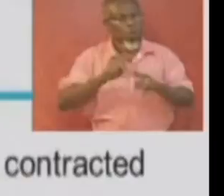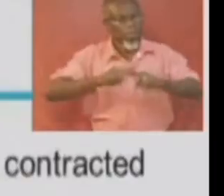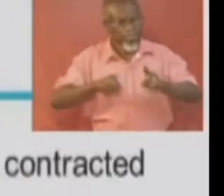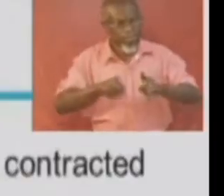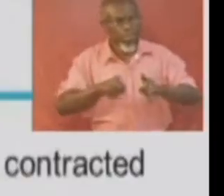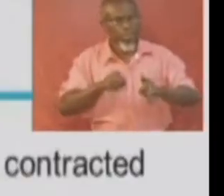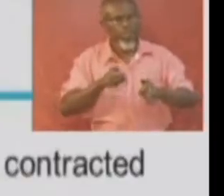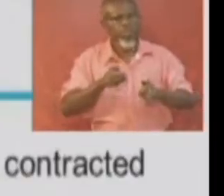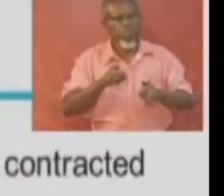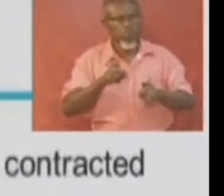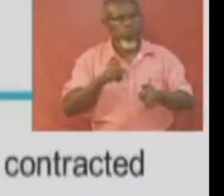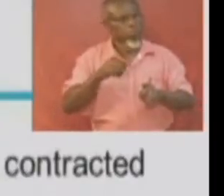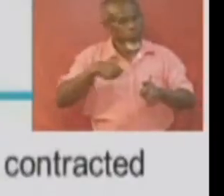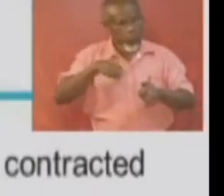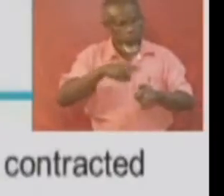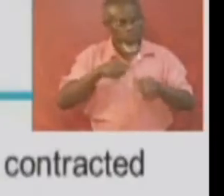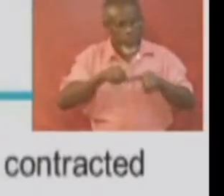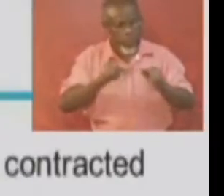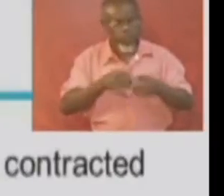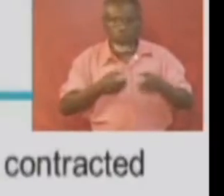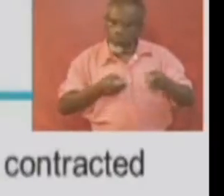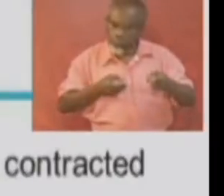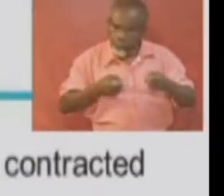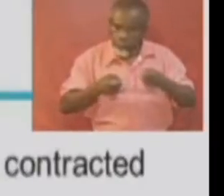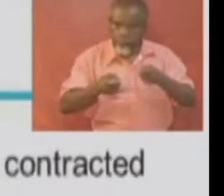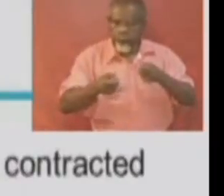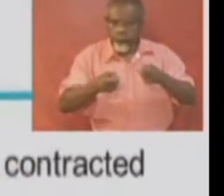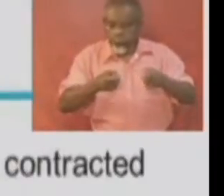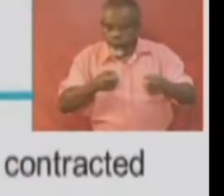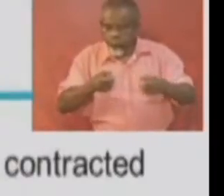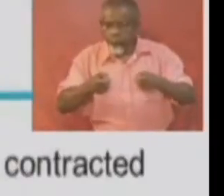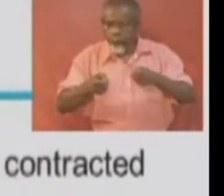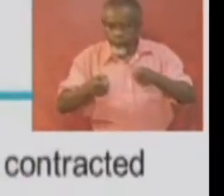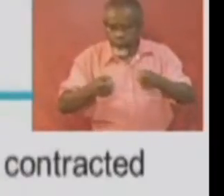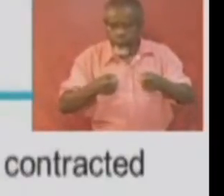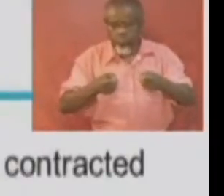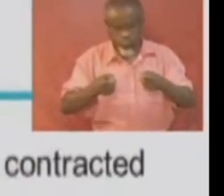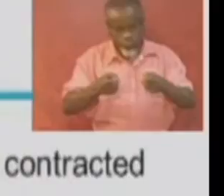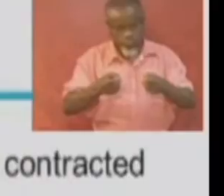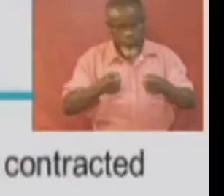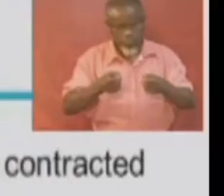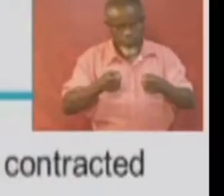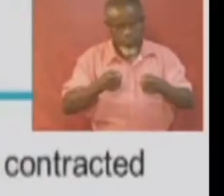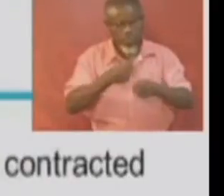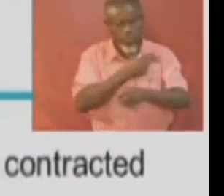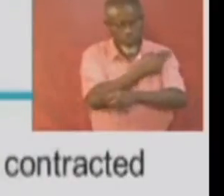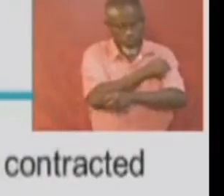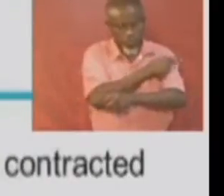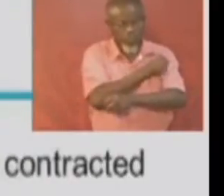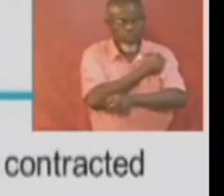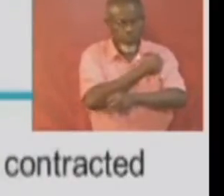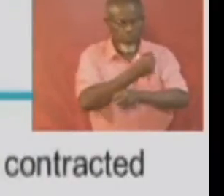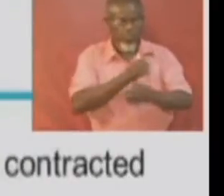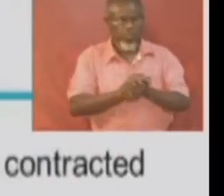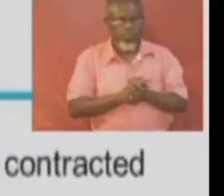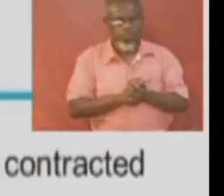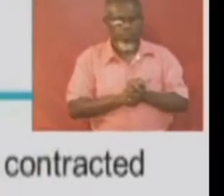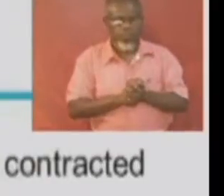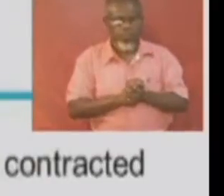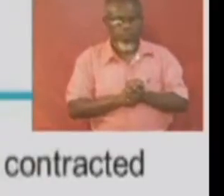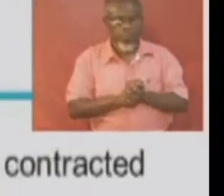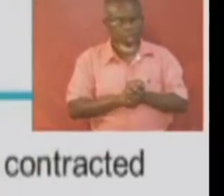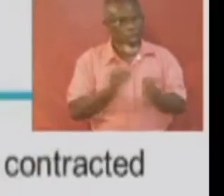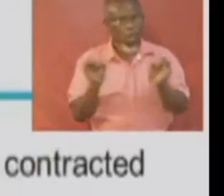been successfully managed in our public and parallel healthcare systems. Additionally, no baby has